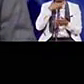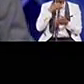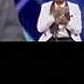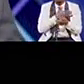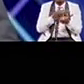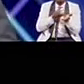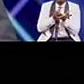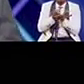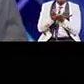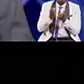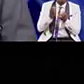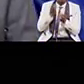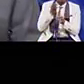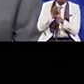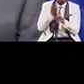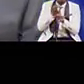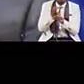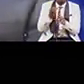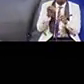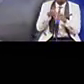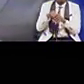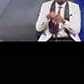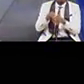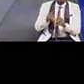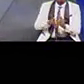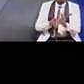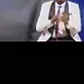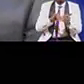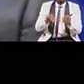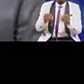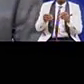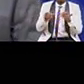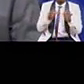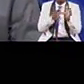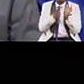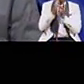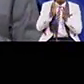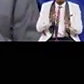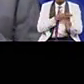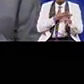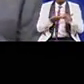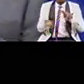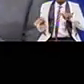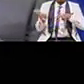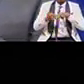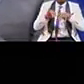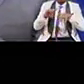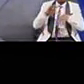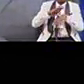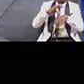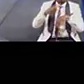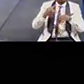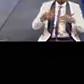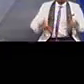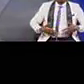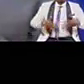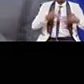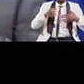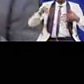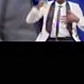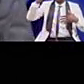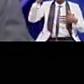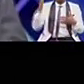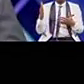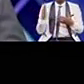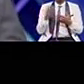faithful in discipling Christians and multiplying the church of the living God. Let's pray together. Father,